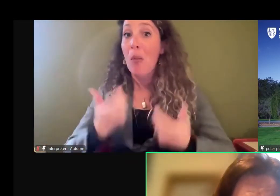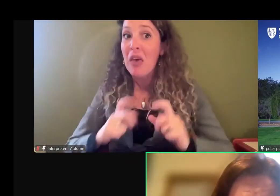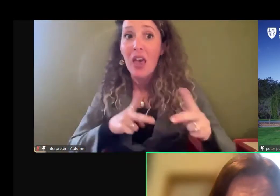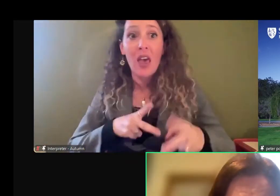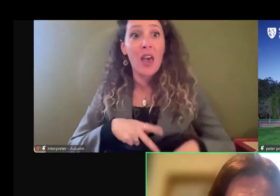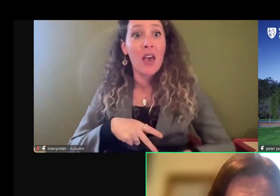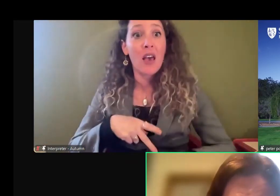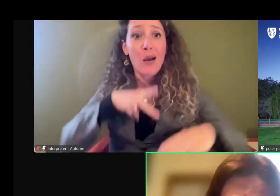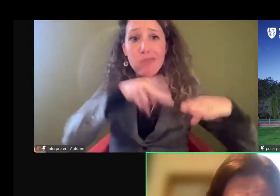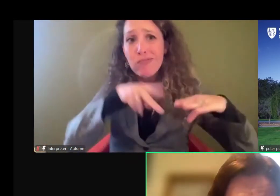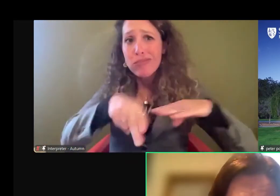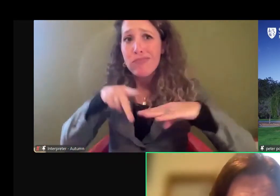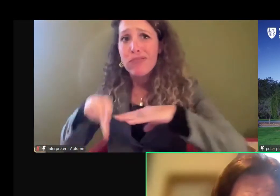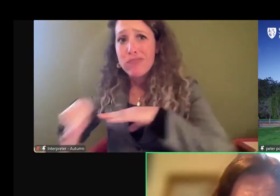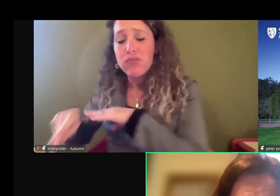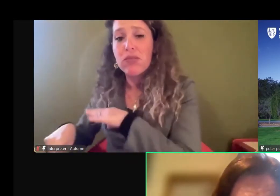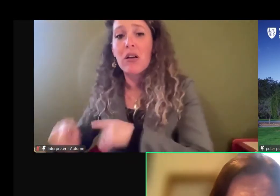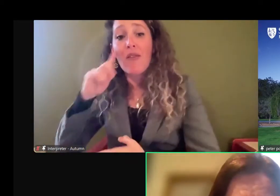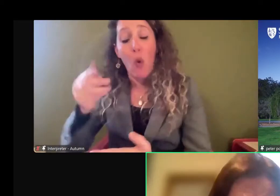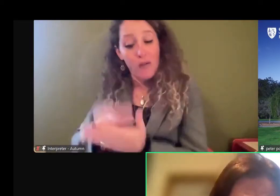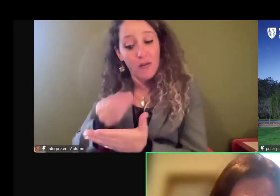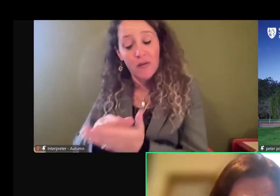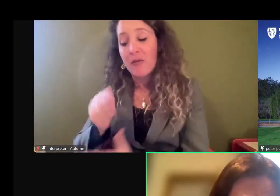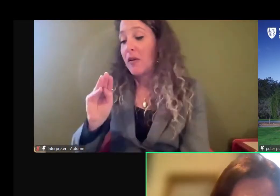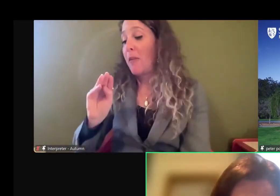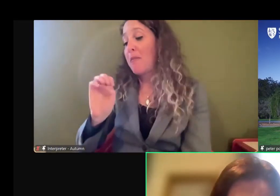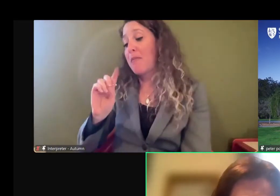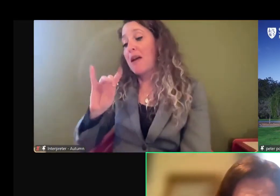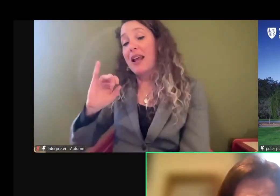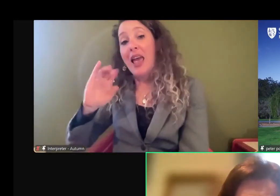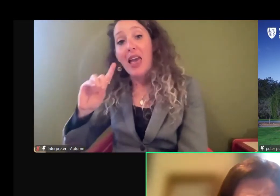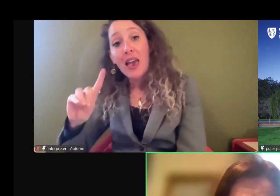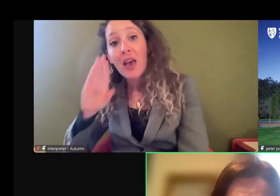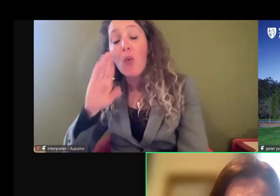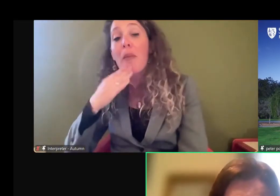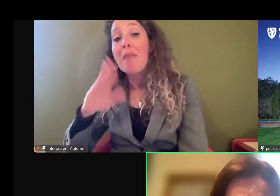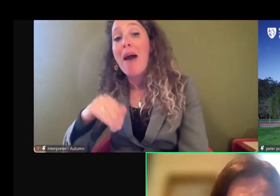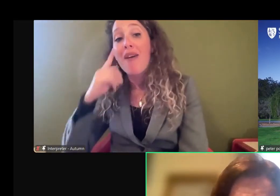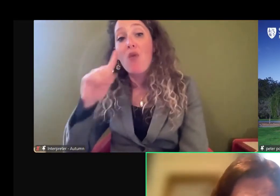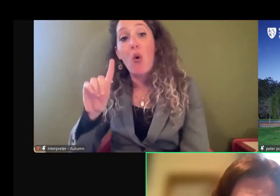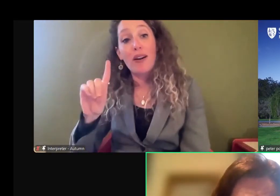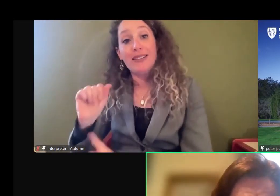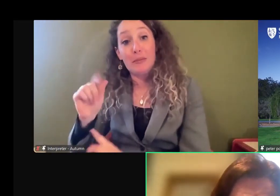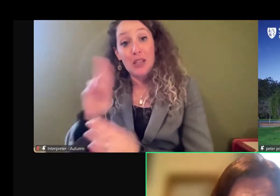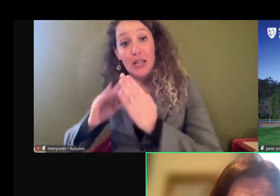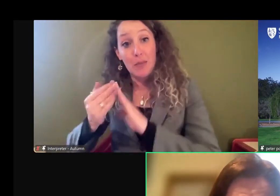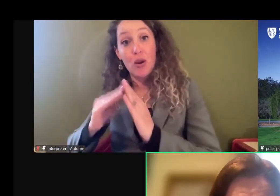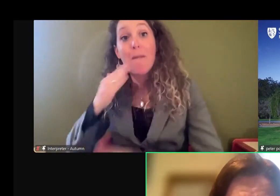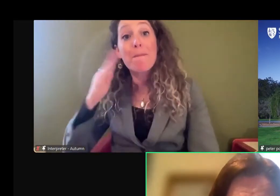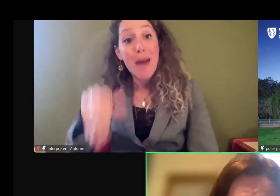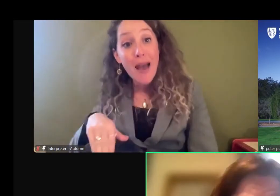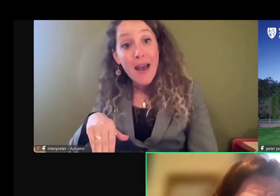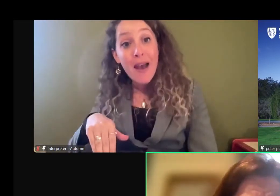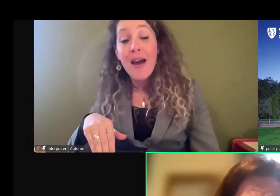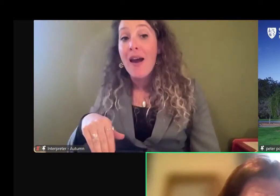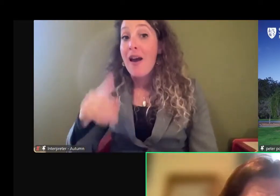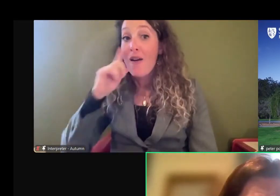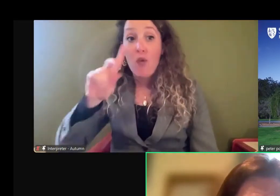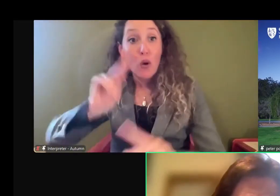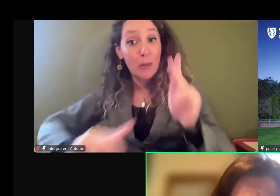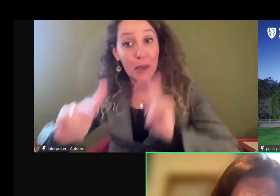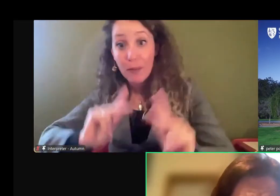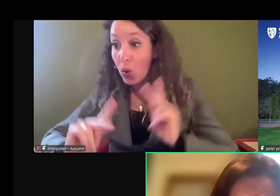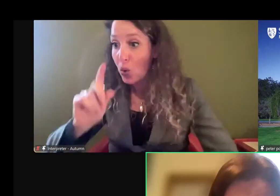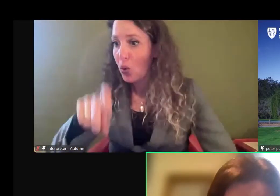slashes to Medicaid are going to be bad for the disability community. It's going to be bad for people